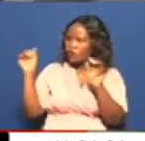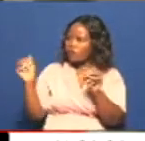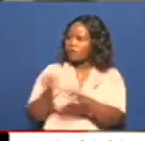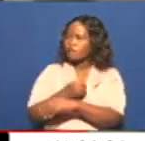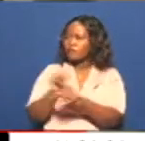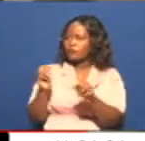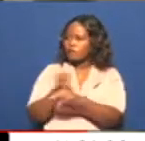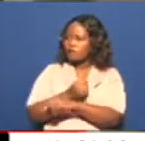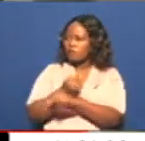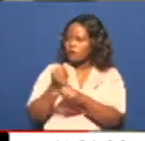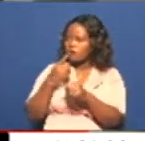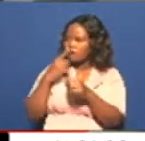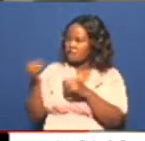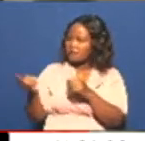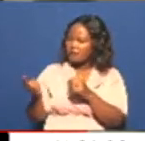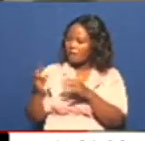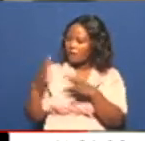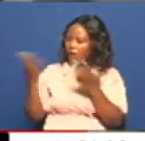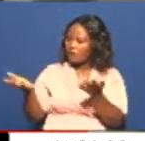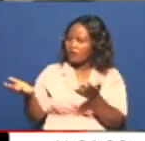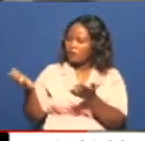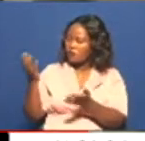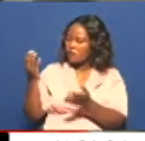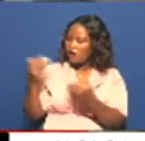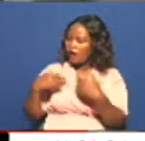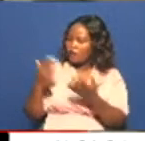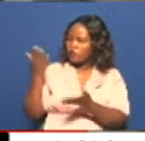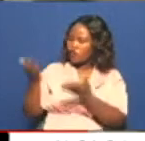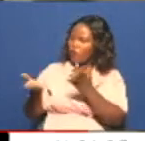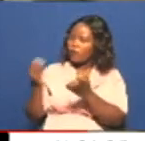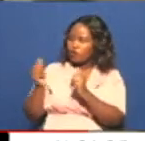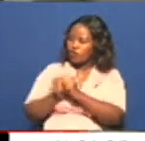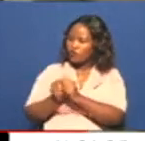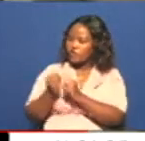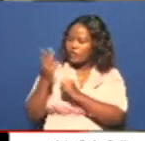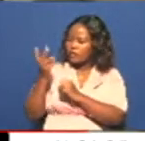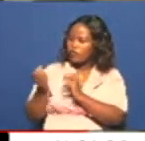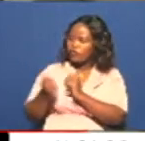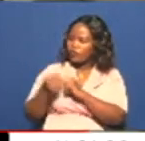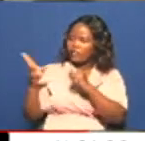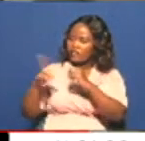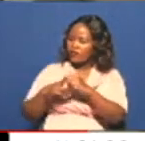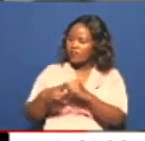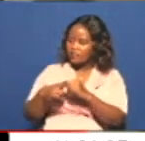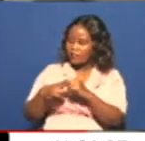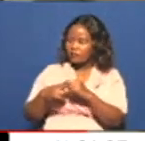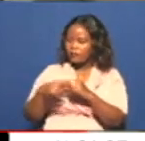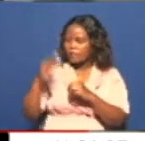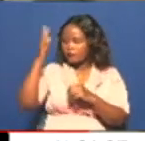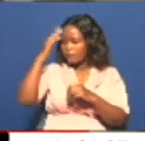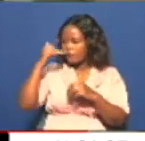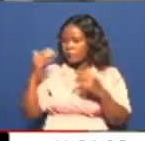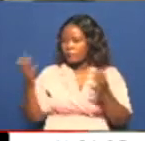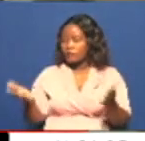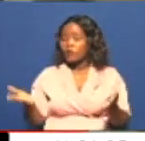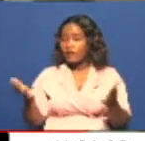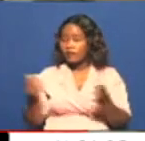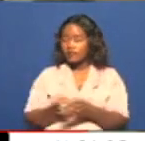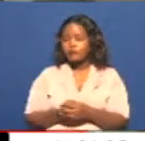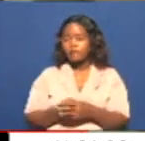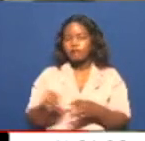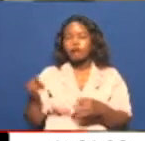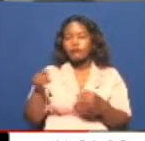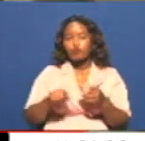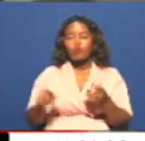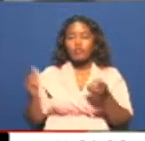the relativity comparison to the 2017 scenario. Mm-hmm. Because, as expected, the country